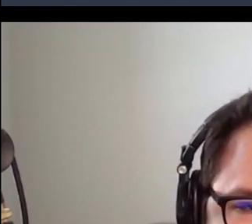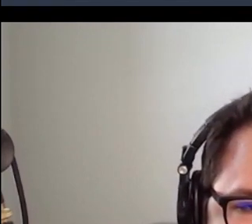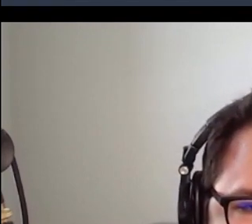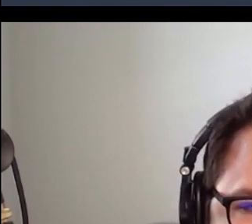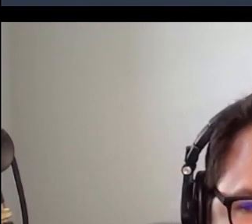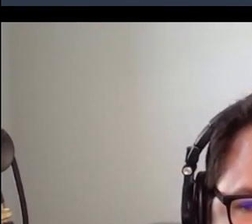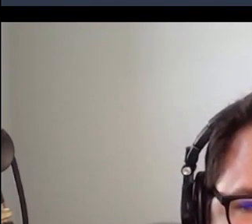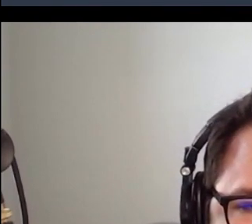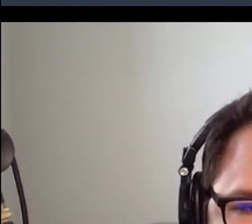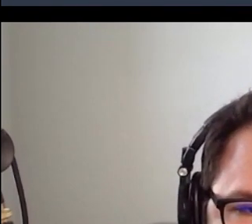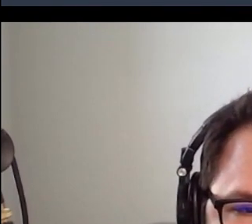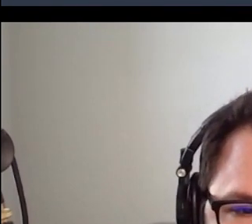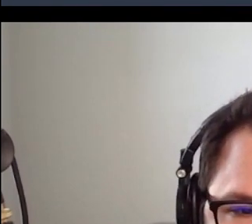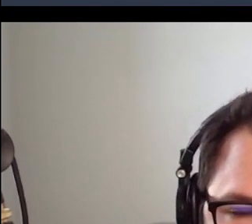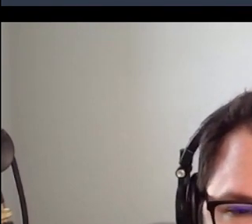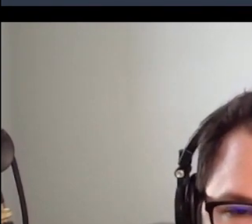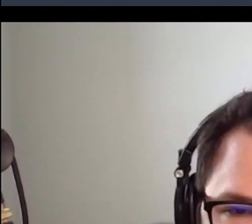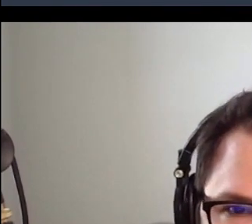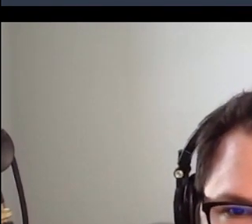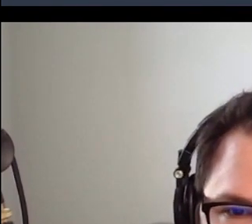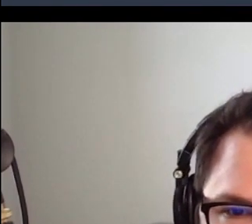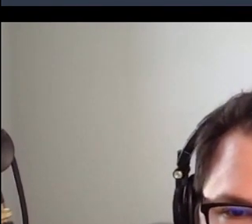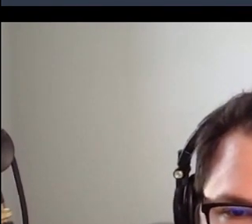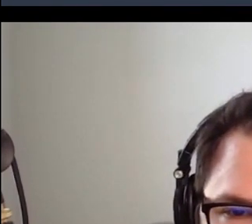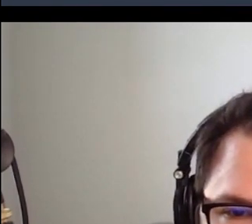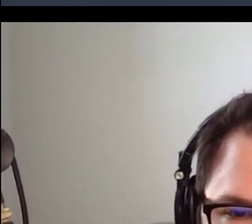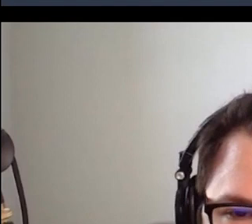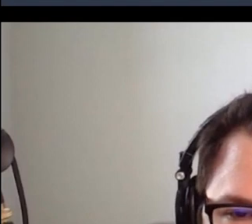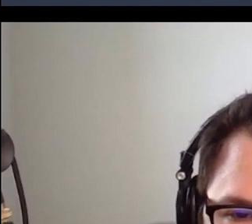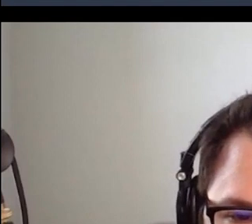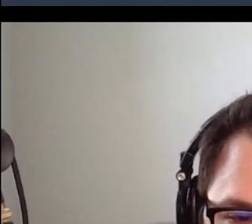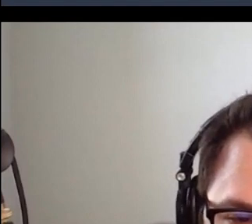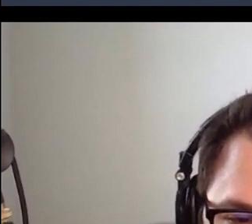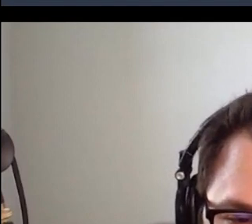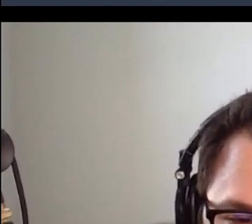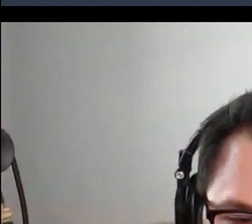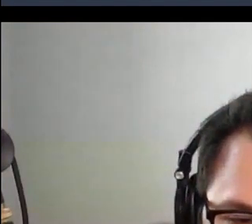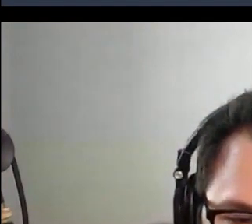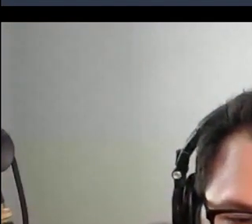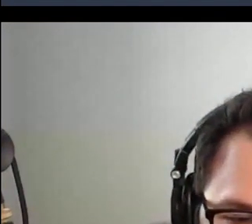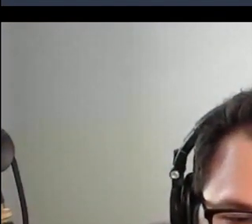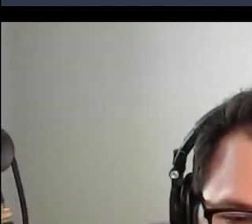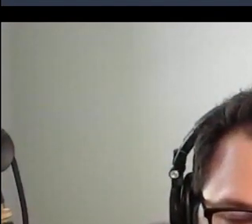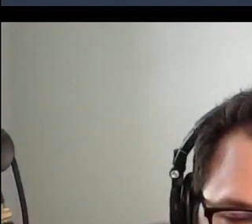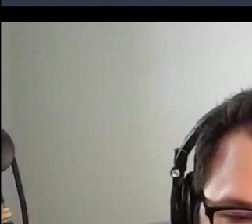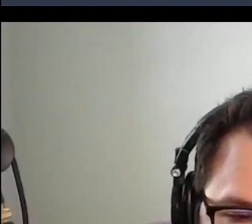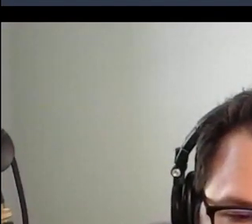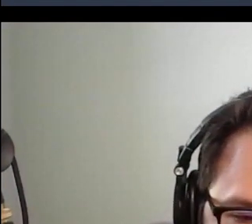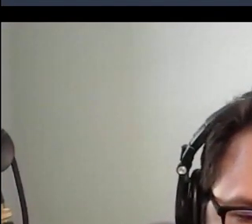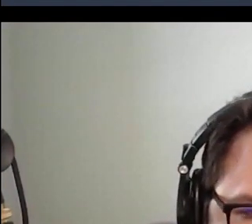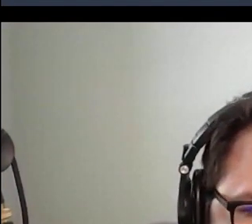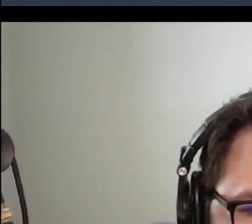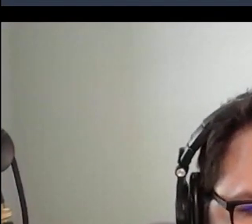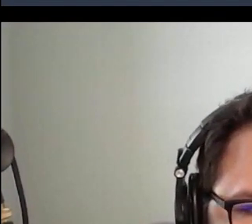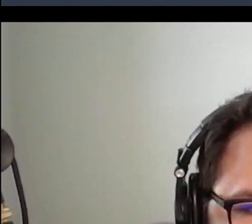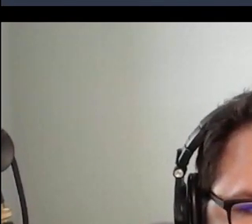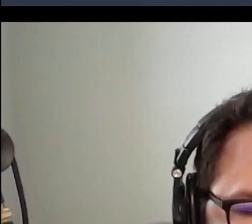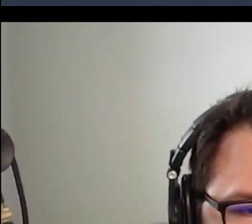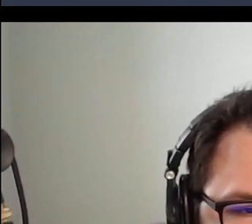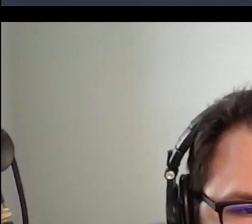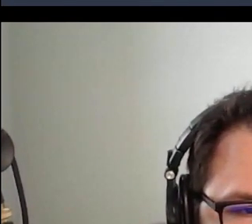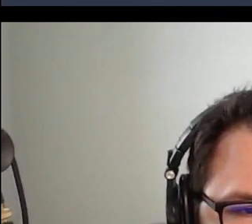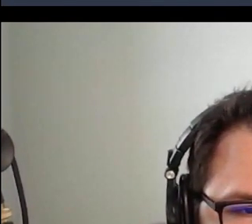know what you think about Vin's amazing demo about DocumentDB and the 2 new features they announced, and the blog that was announced